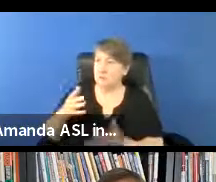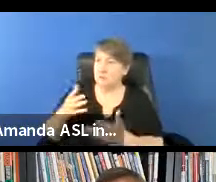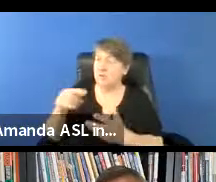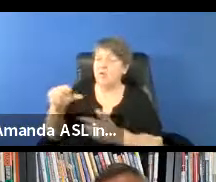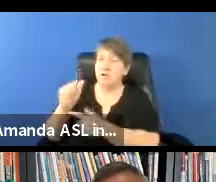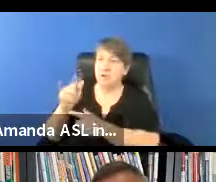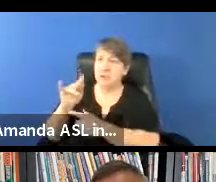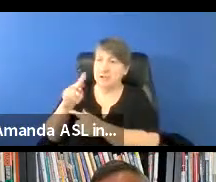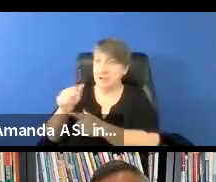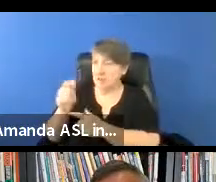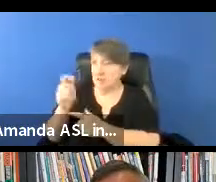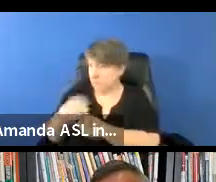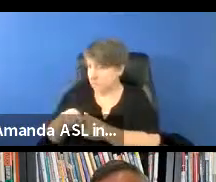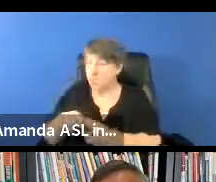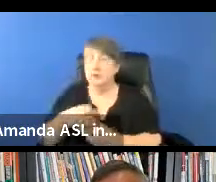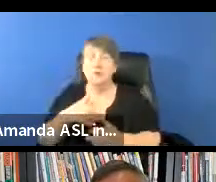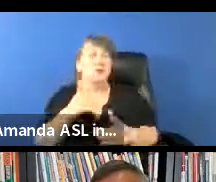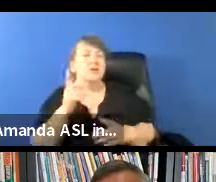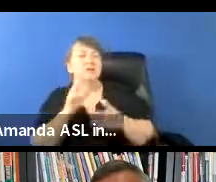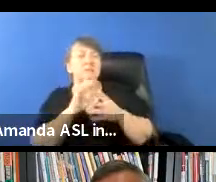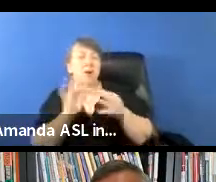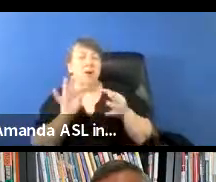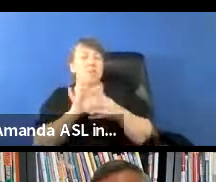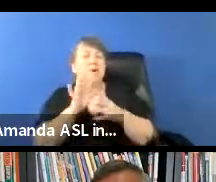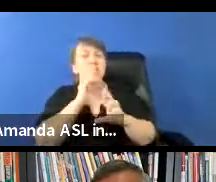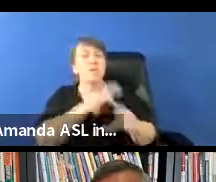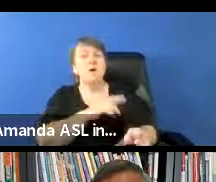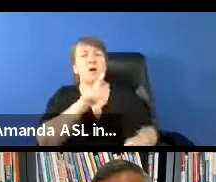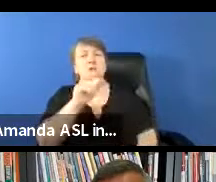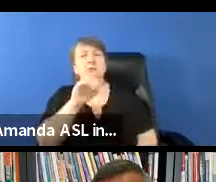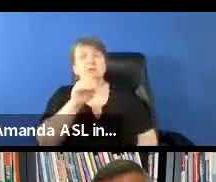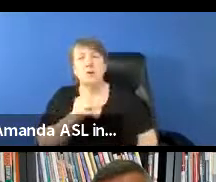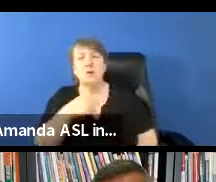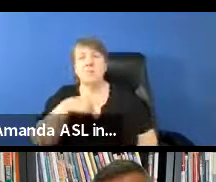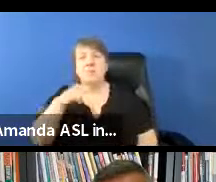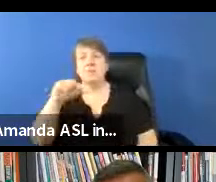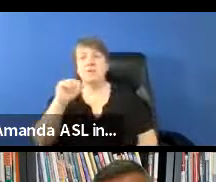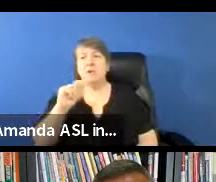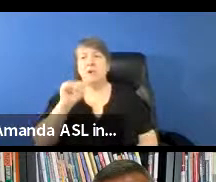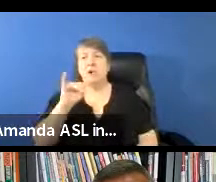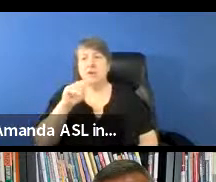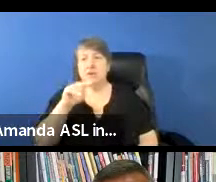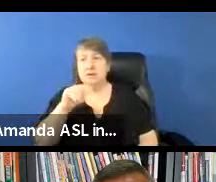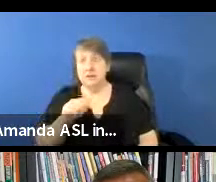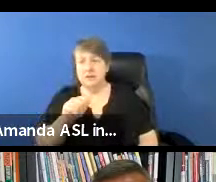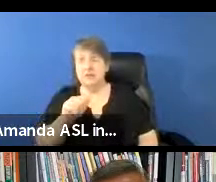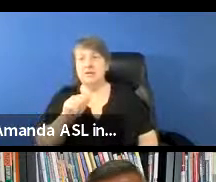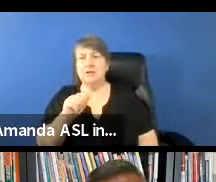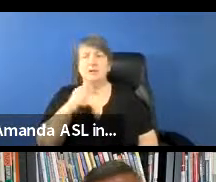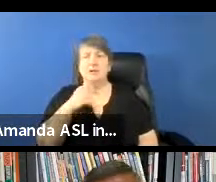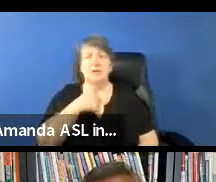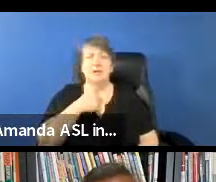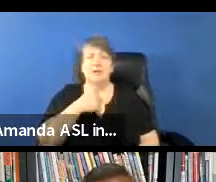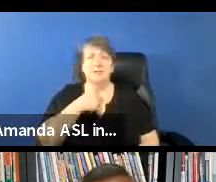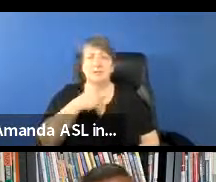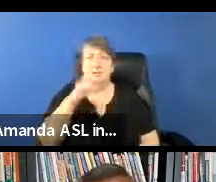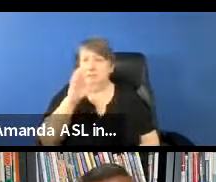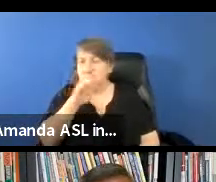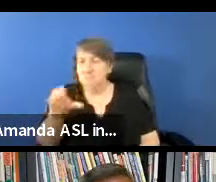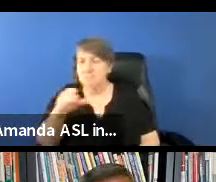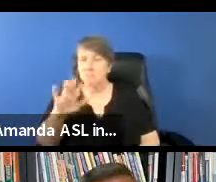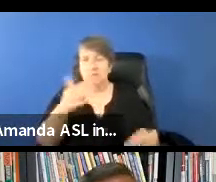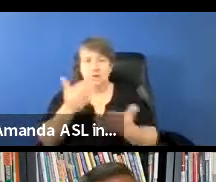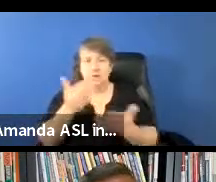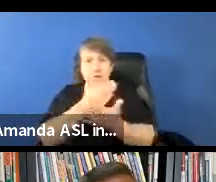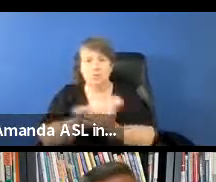more a comment, just to kind of respond to what Tom said. Tom, my name is Galina. I'm with Clark College. I'm fairly new there, but I wanted to expand